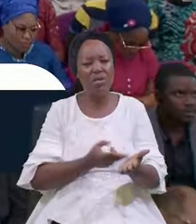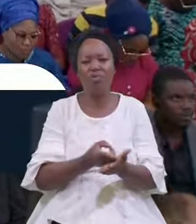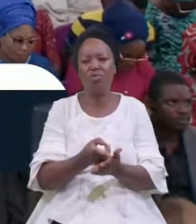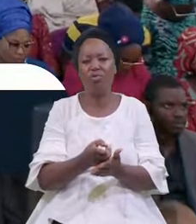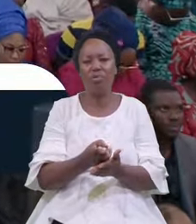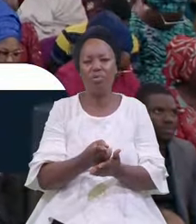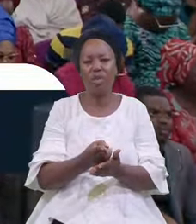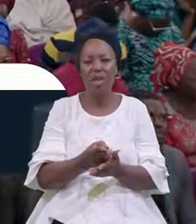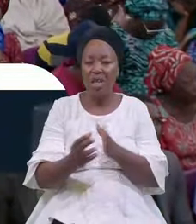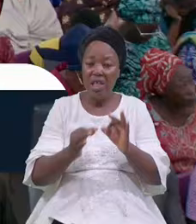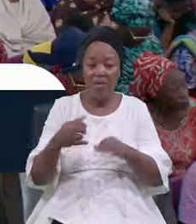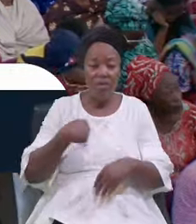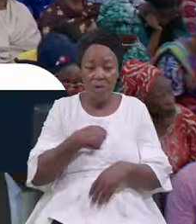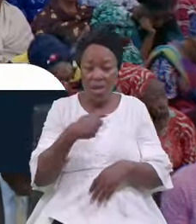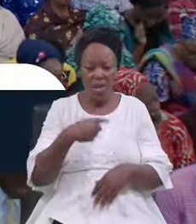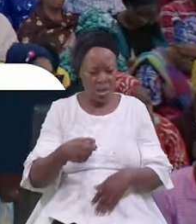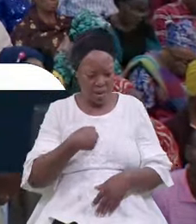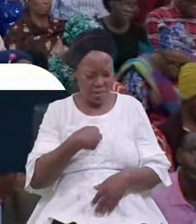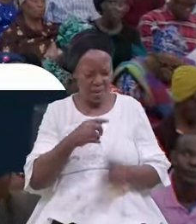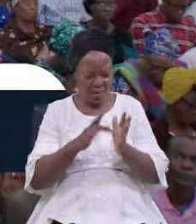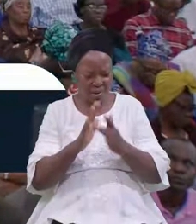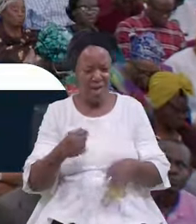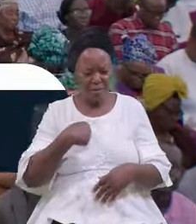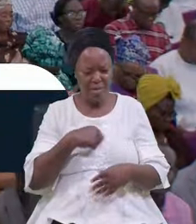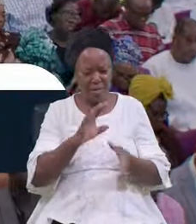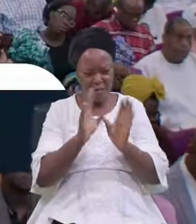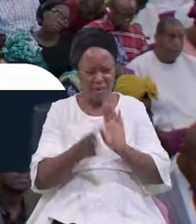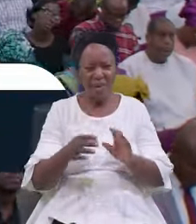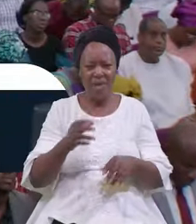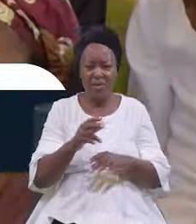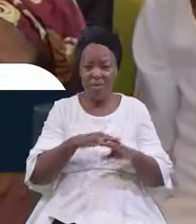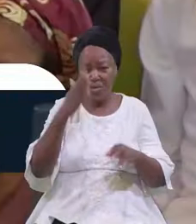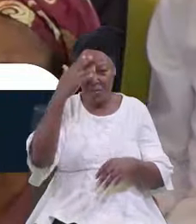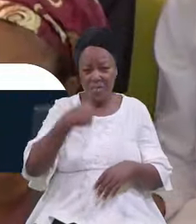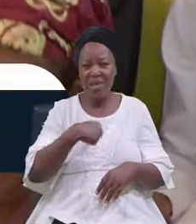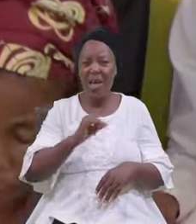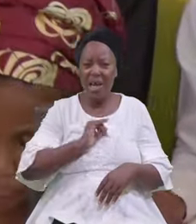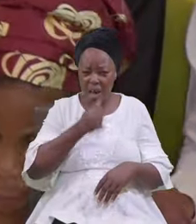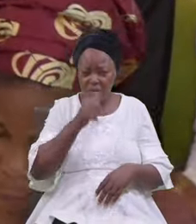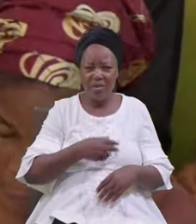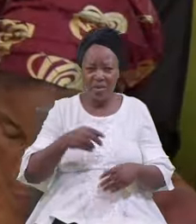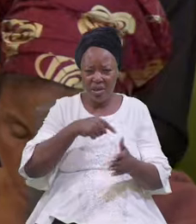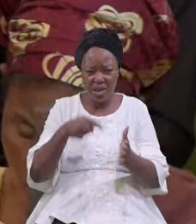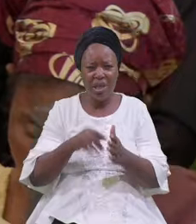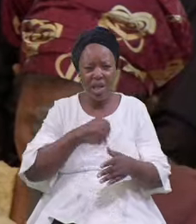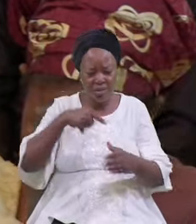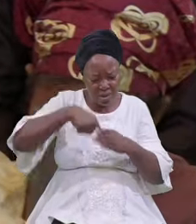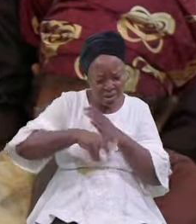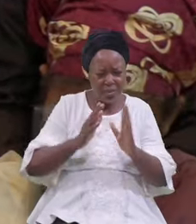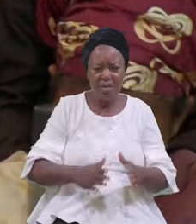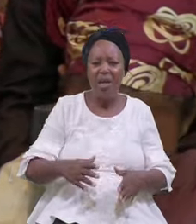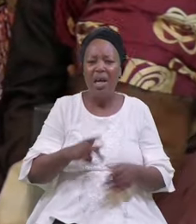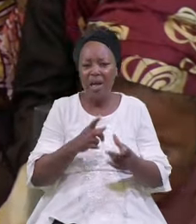If we say, I'm a Christian, I'm converted, if we say, I am high, I am deep, I am deeper,